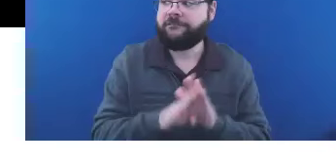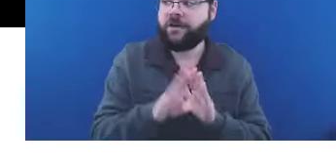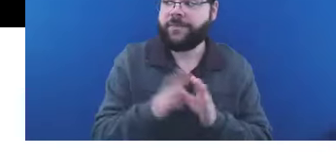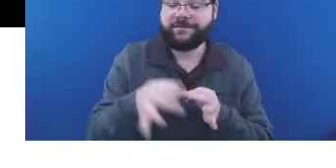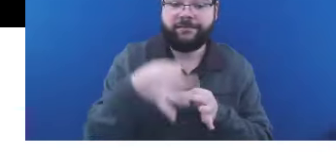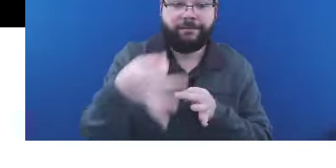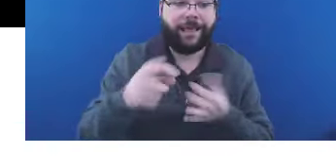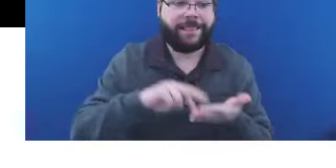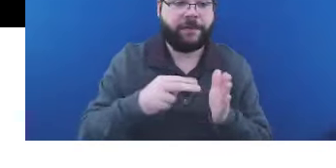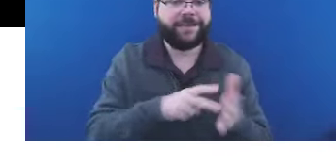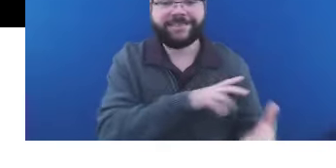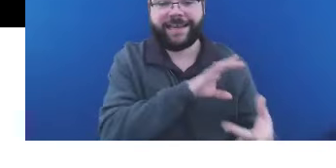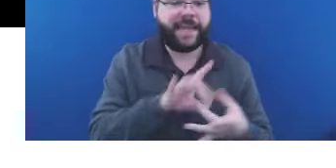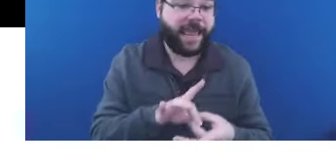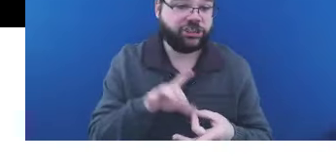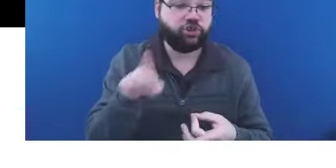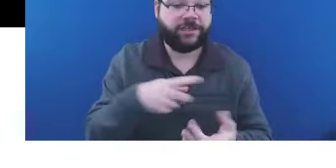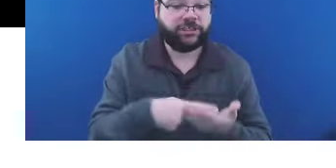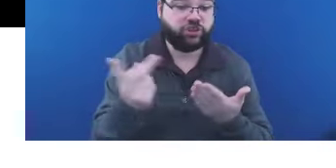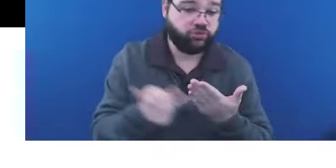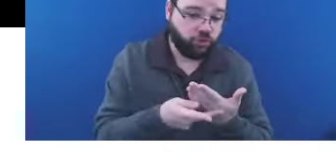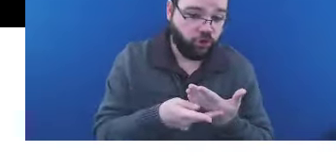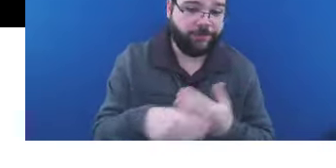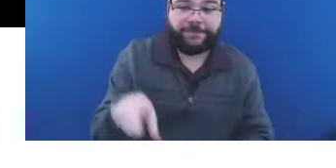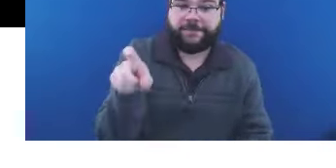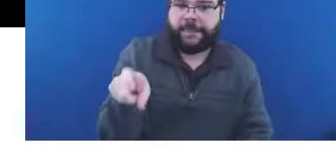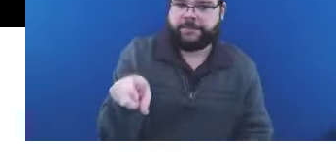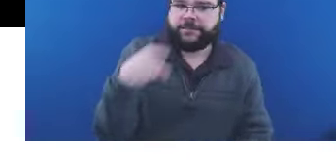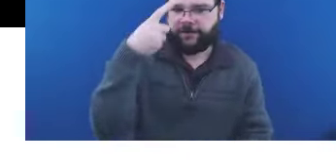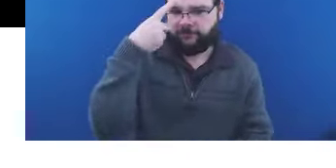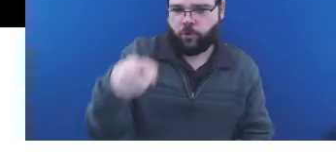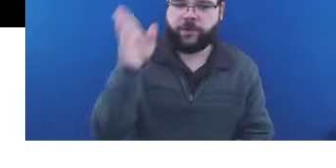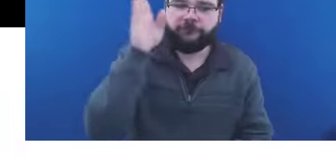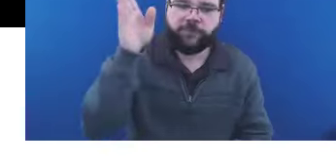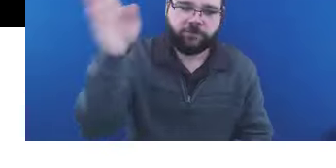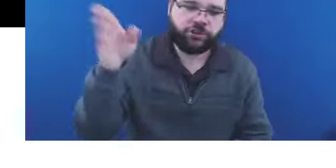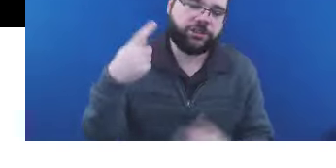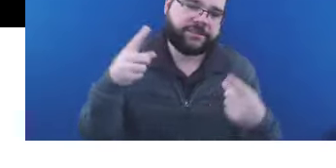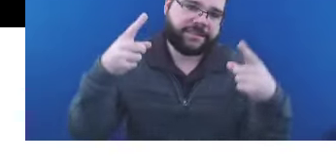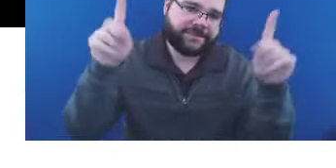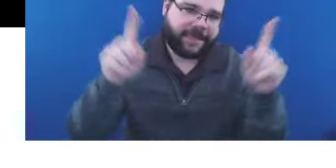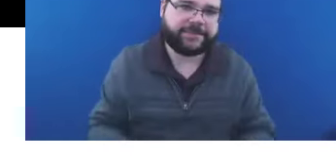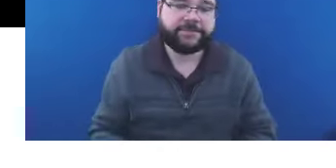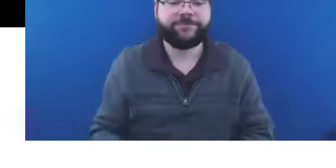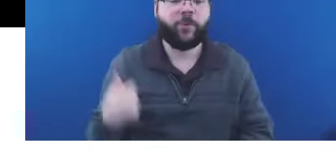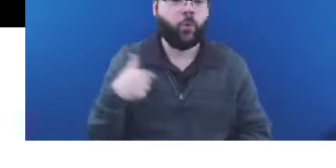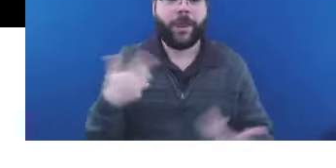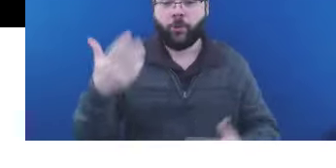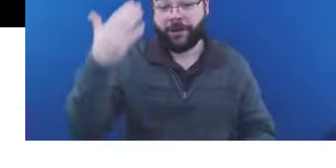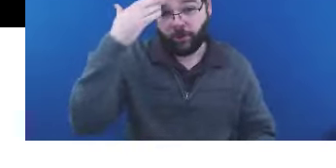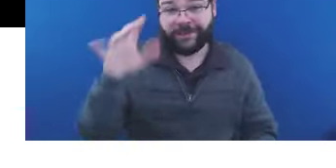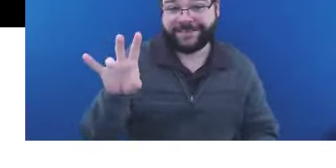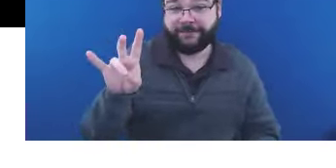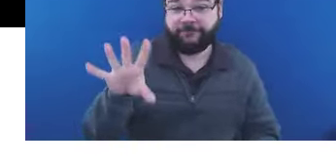to these programs necessary to set up their future success. We know that